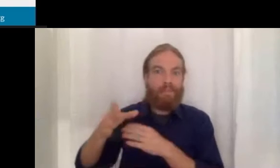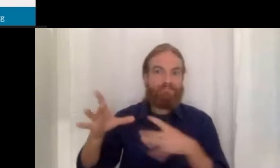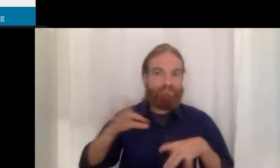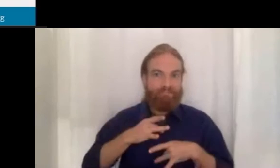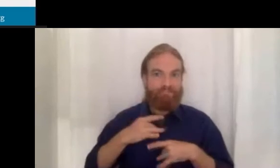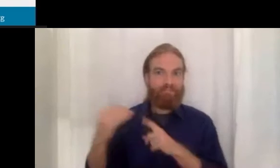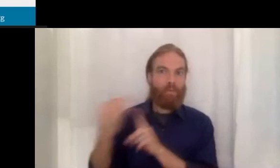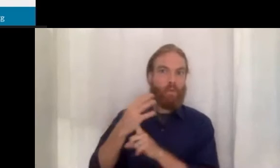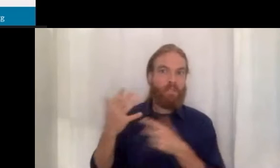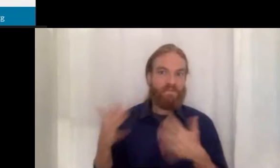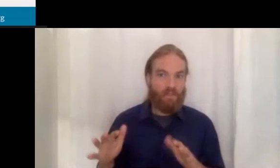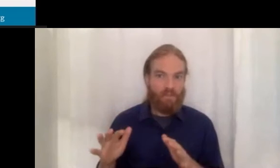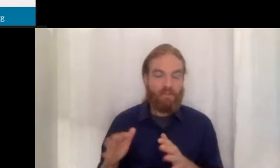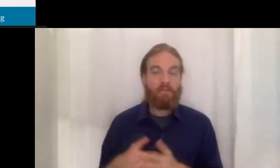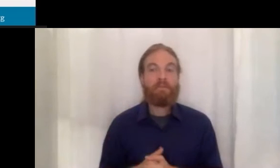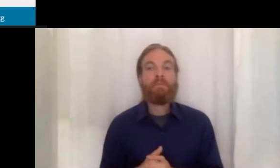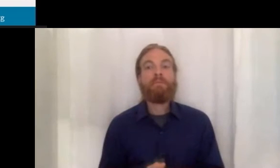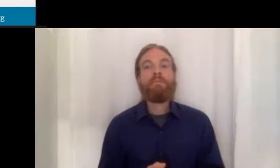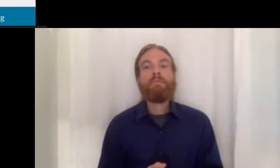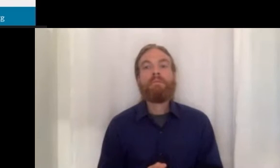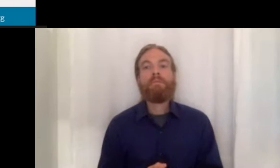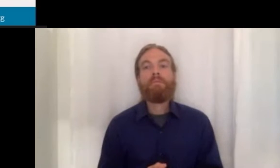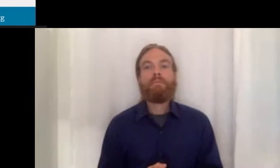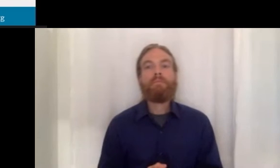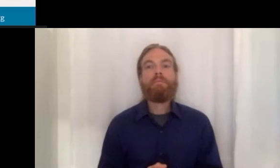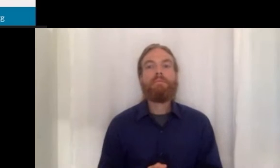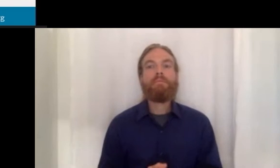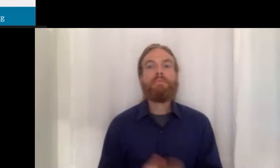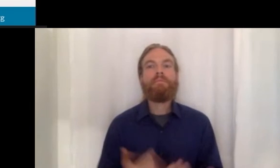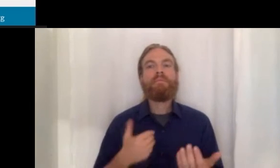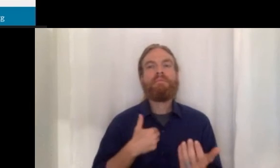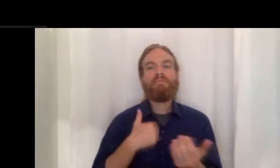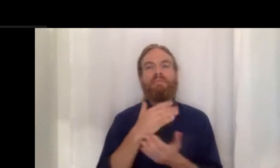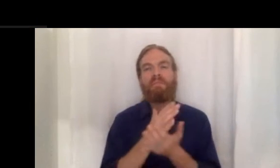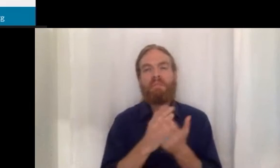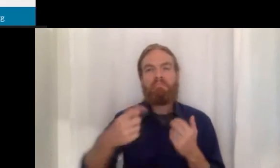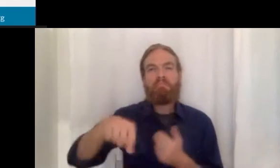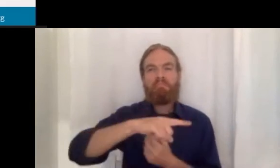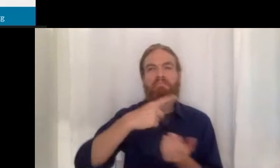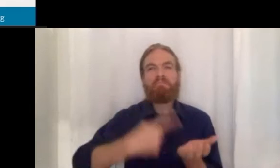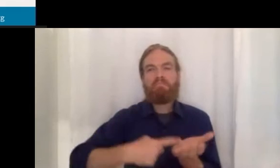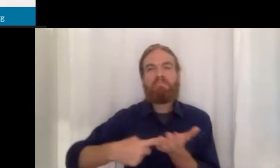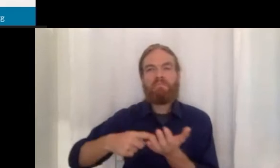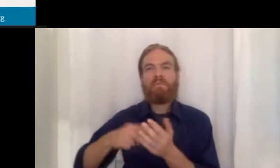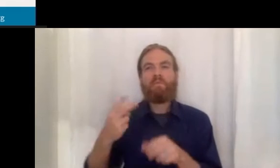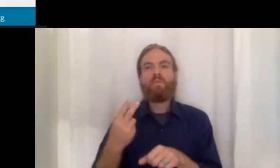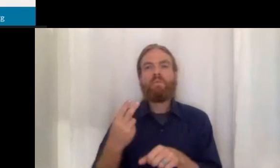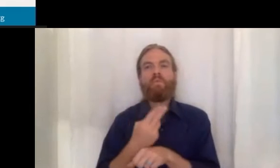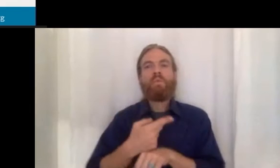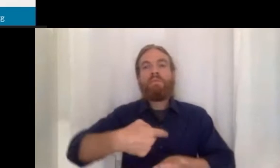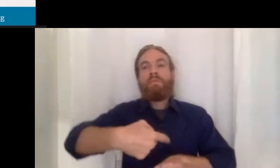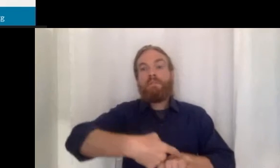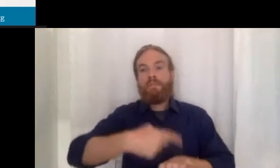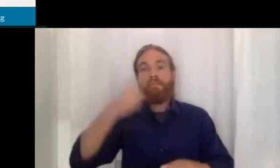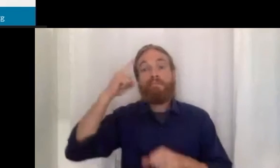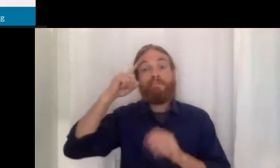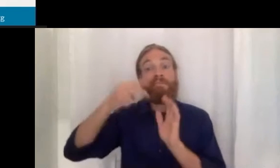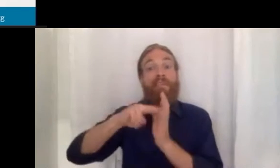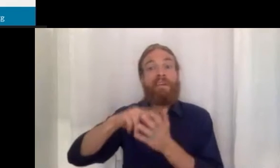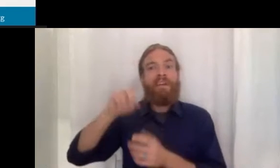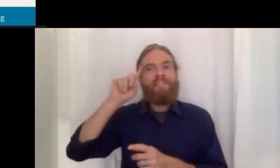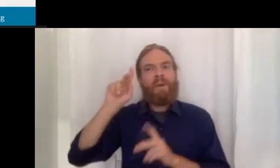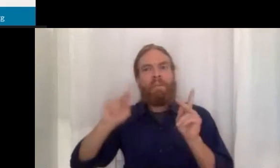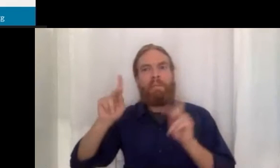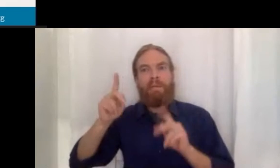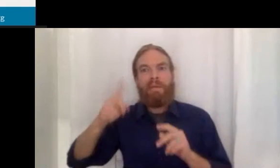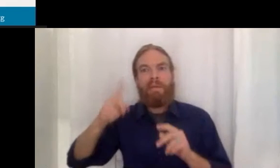use sub-Q, even in those who are symptomatic, in lieu of IV if there is not any opportunity for that. More